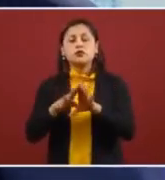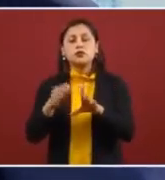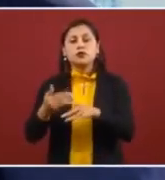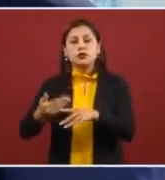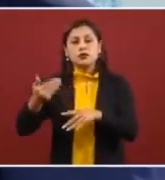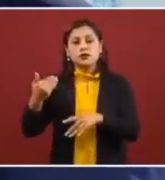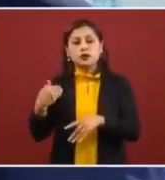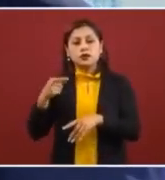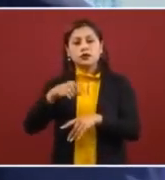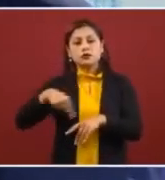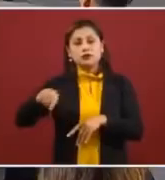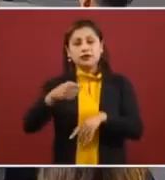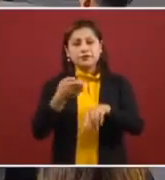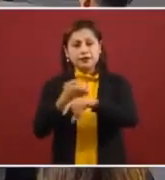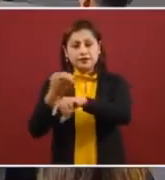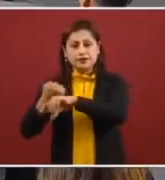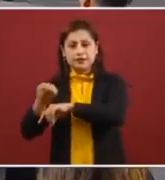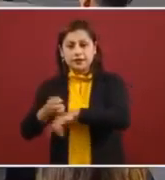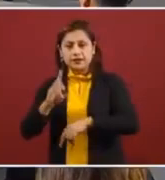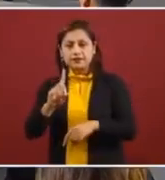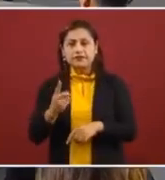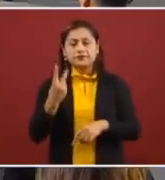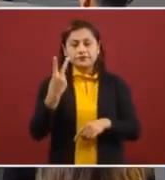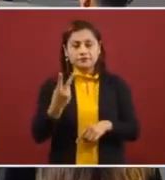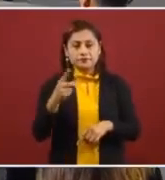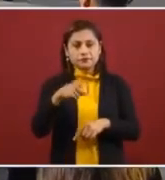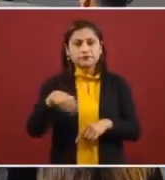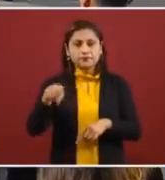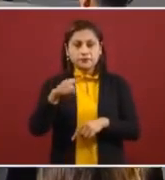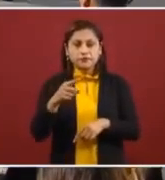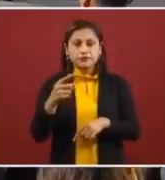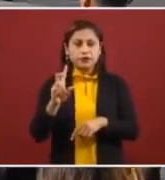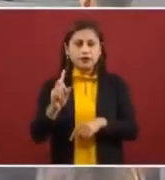will help, they will be working with all the